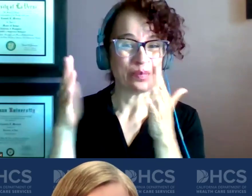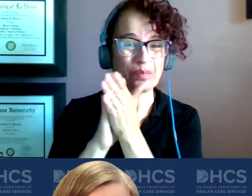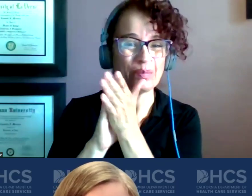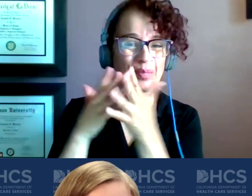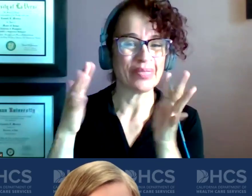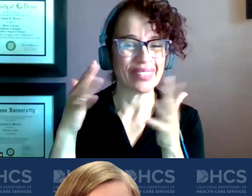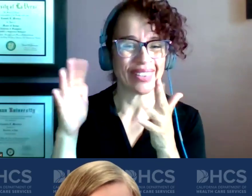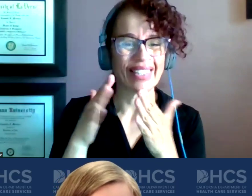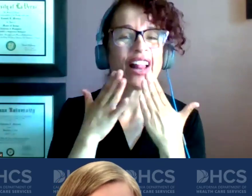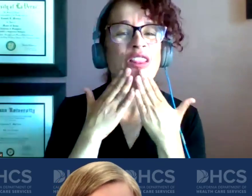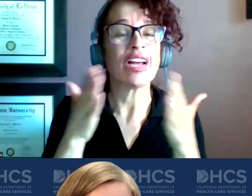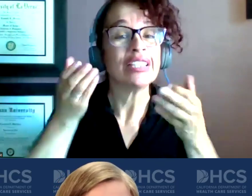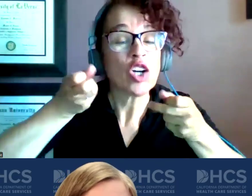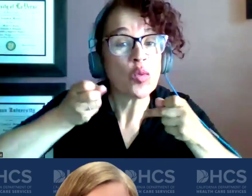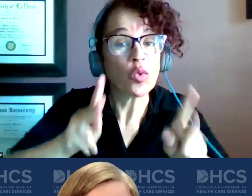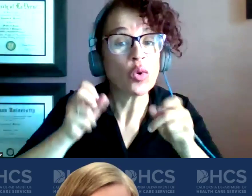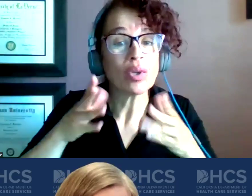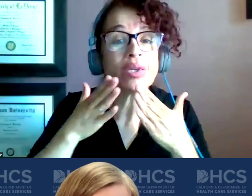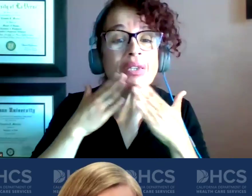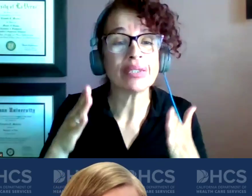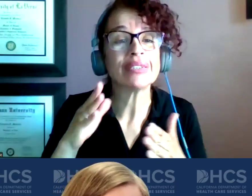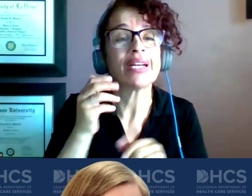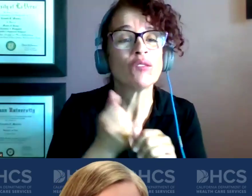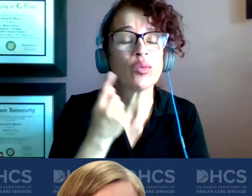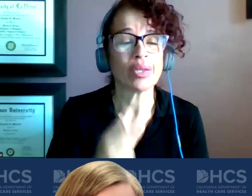Thank you. It's been a great opportunity. Thank you to everyone.